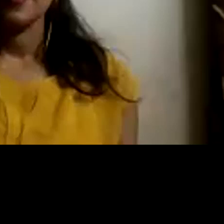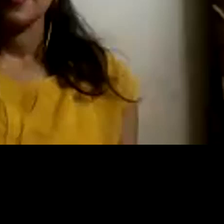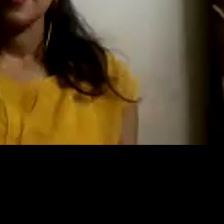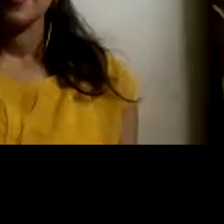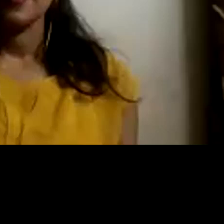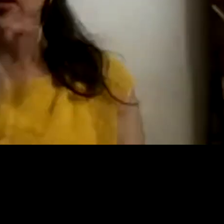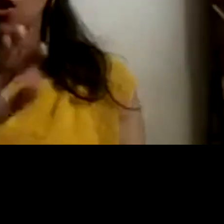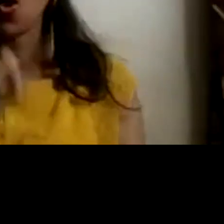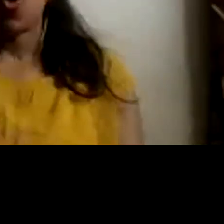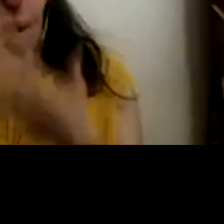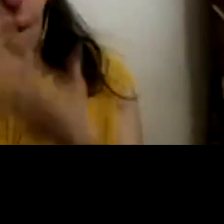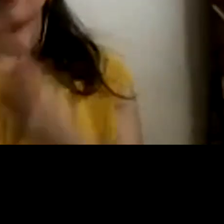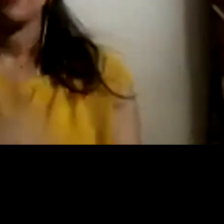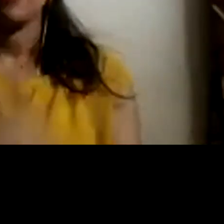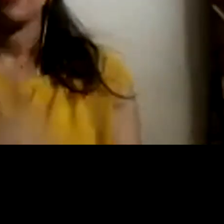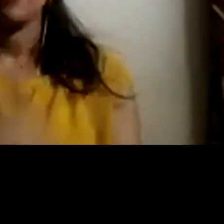raise your hand.